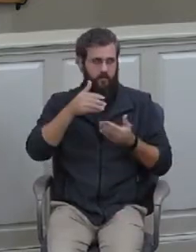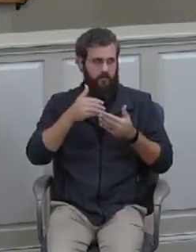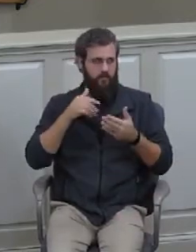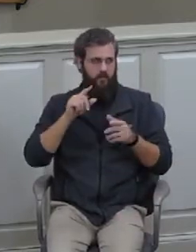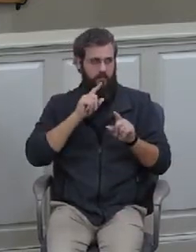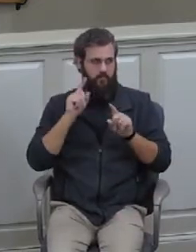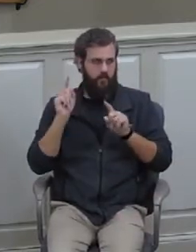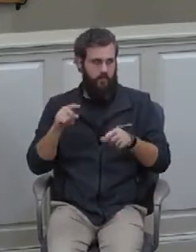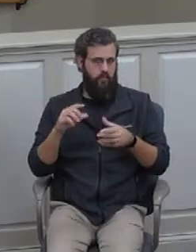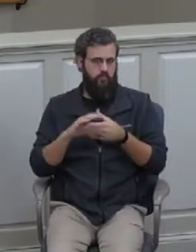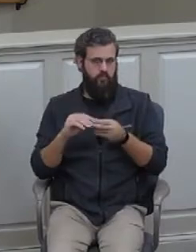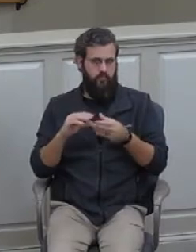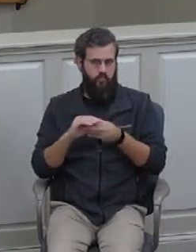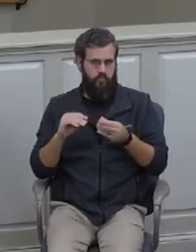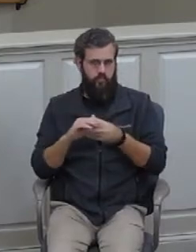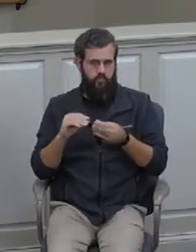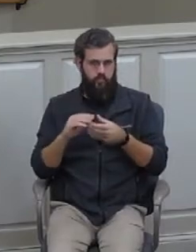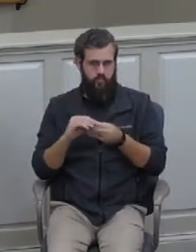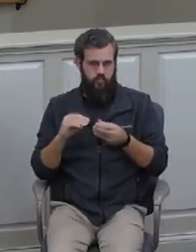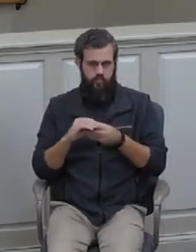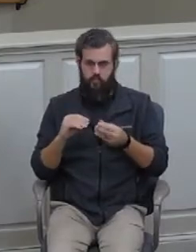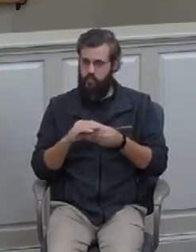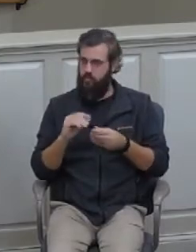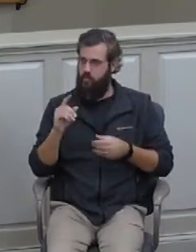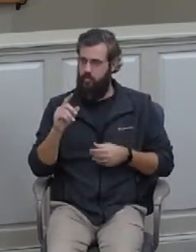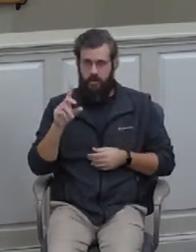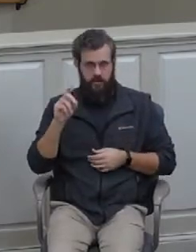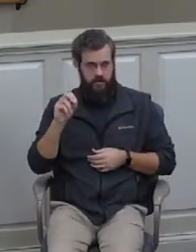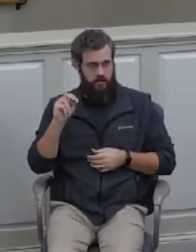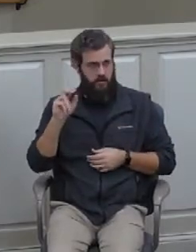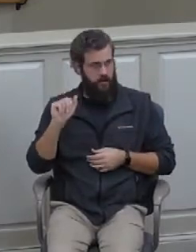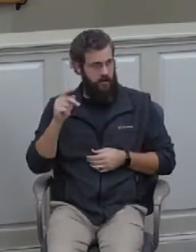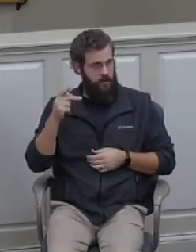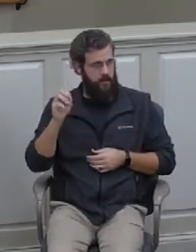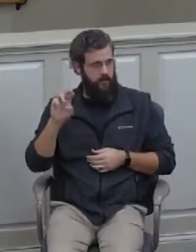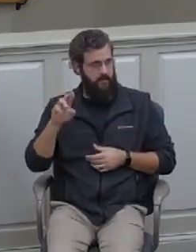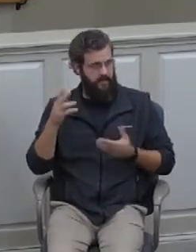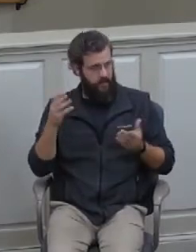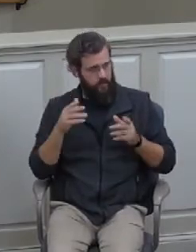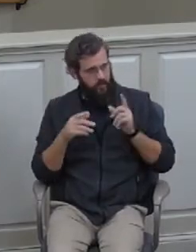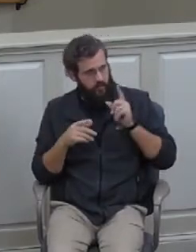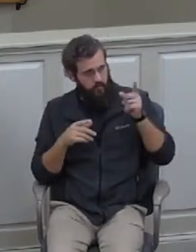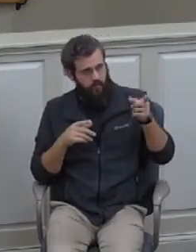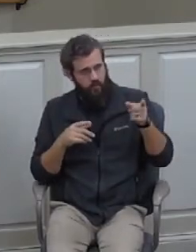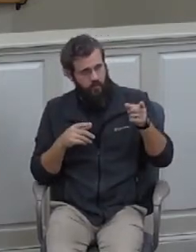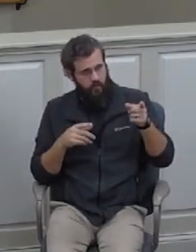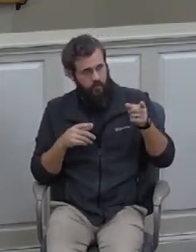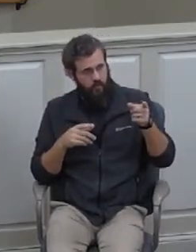Yes, sir. is Donna Peak still outside?